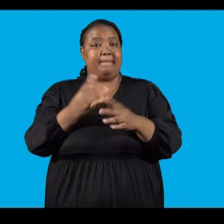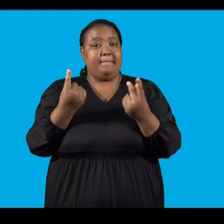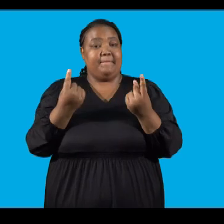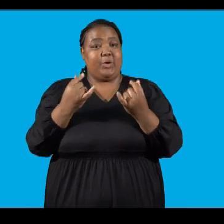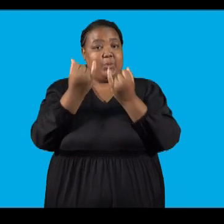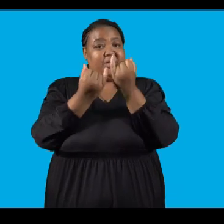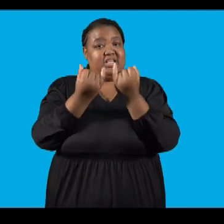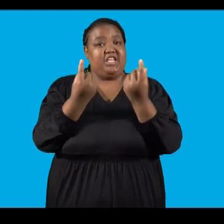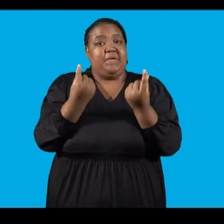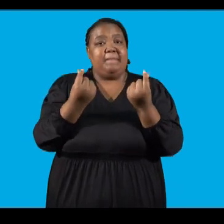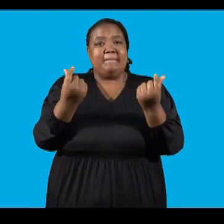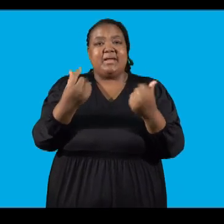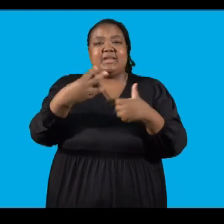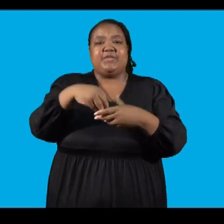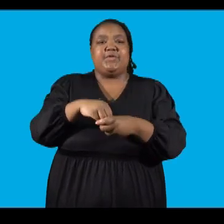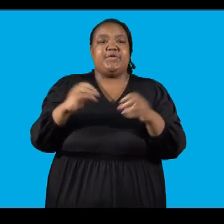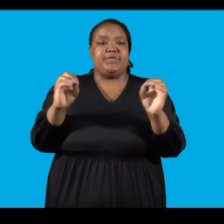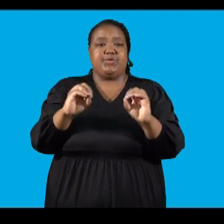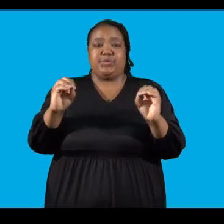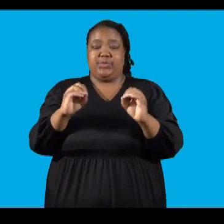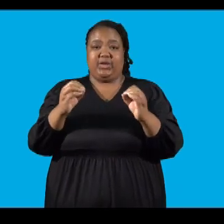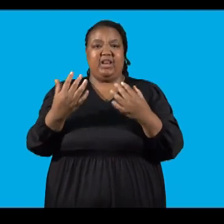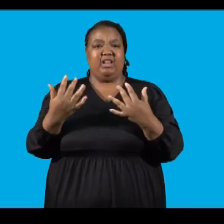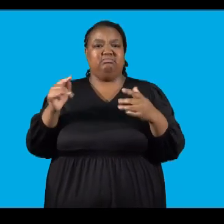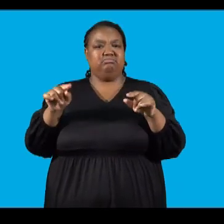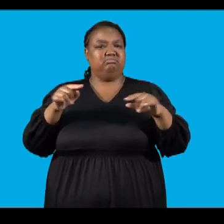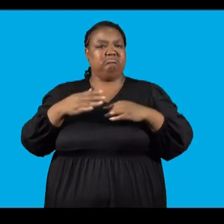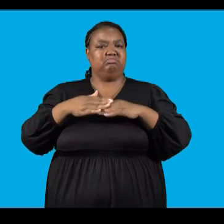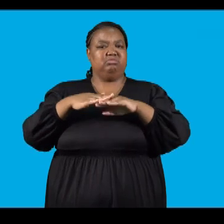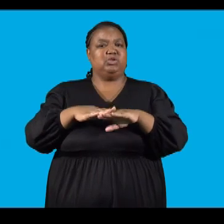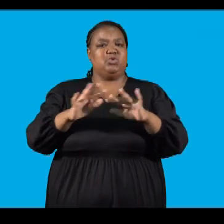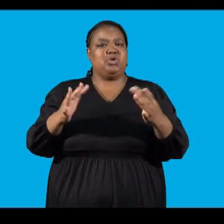non-price competition and the types of collusion.